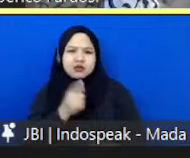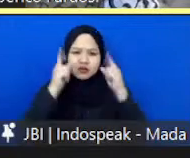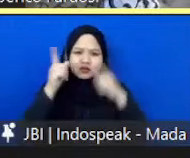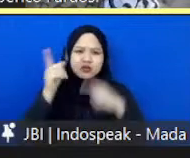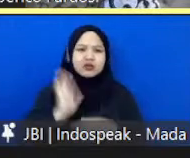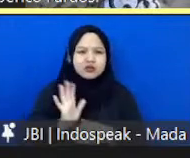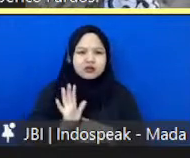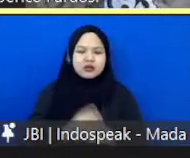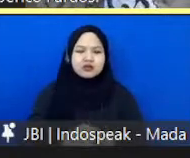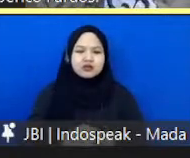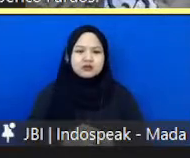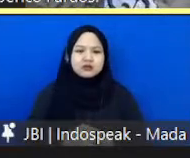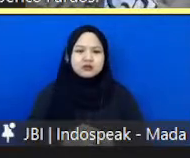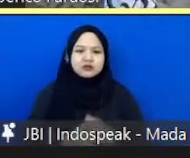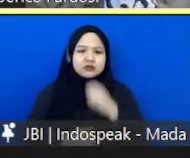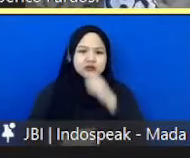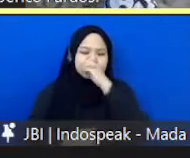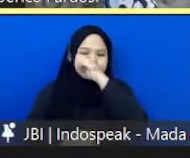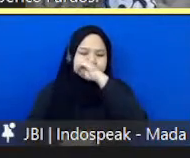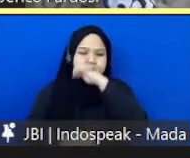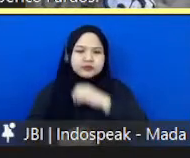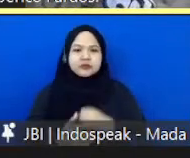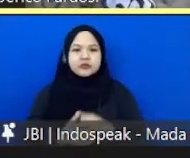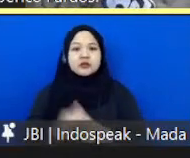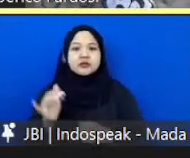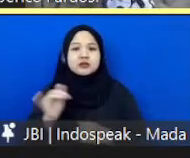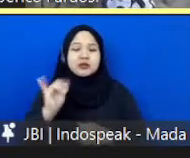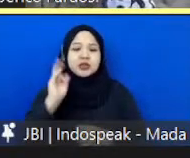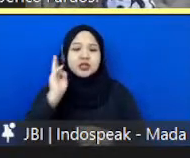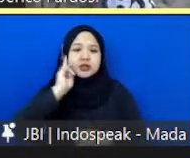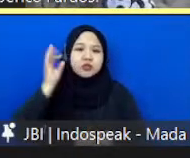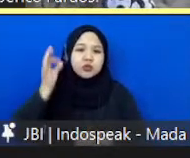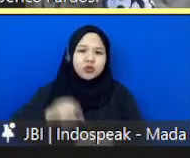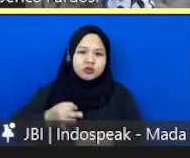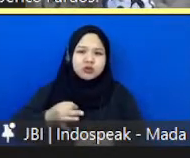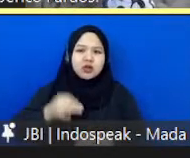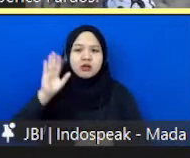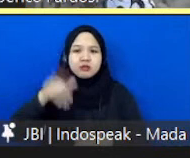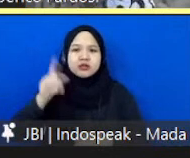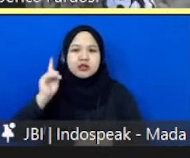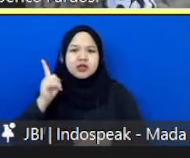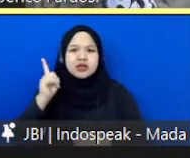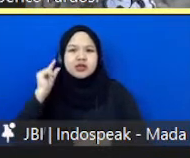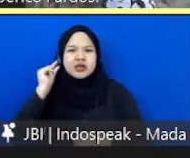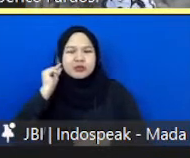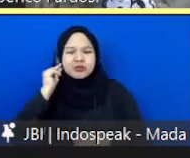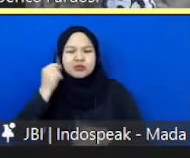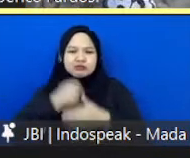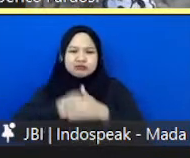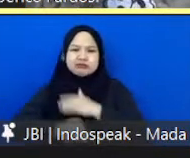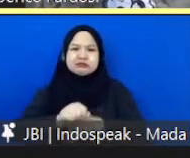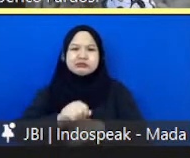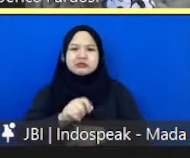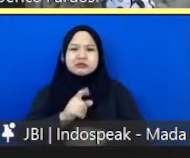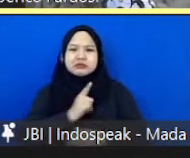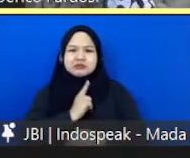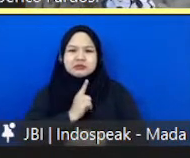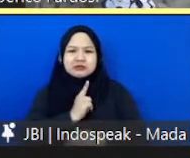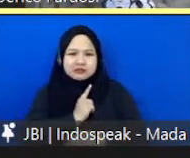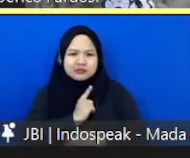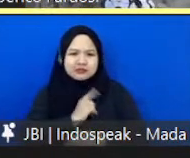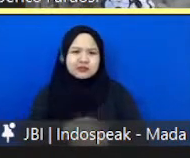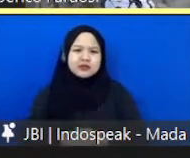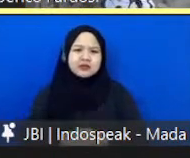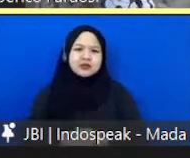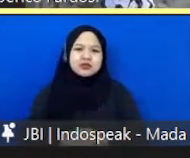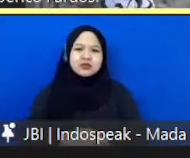the discrepancies. Even in the capital city, there are still mothers who had home birth, regardless the short distance to